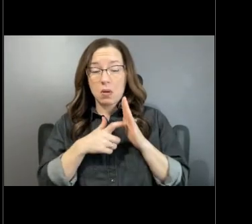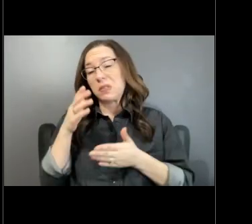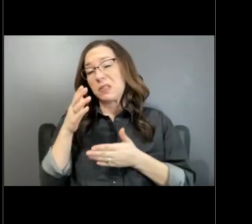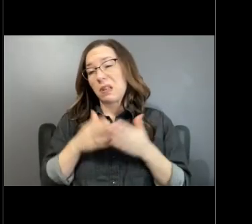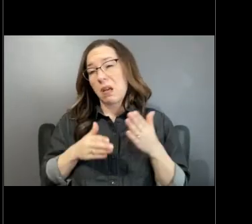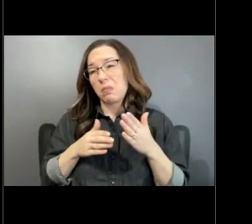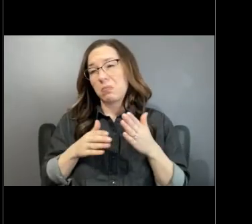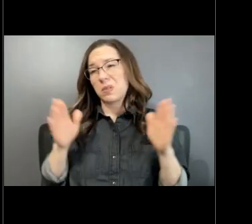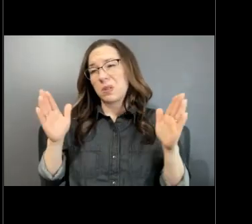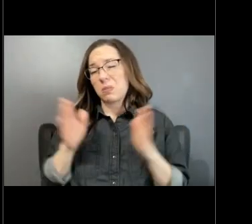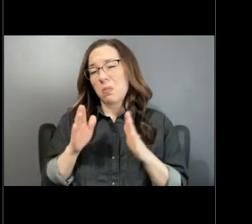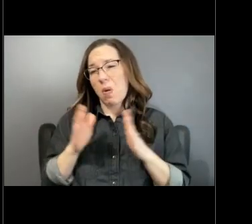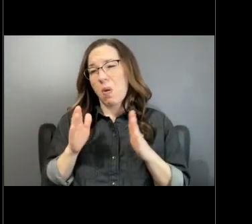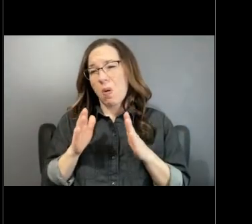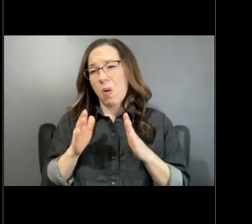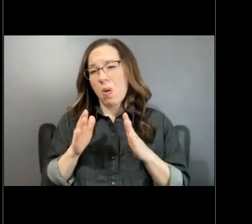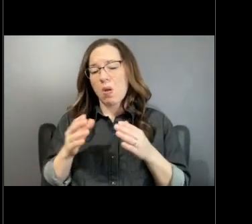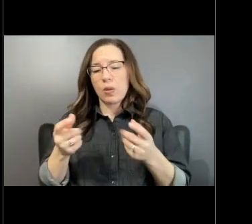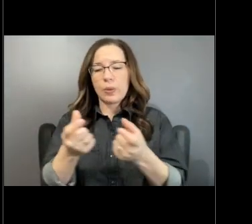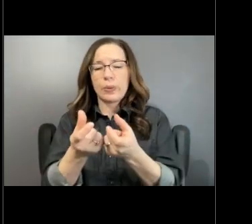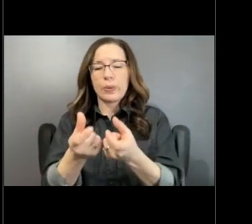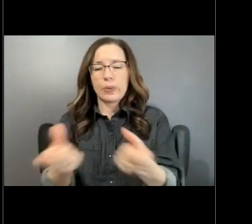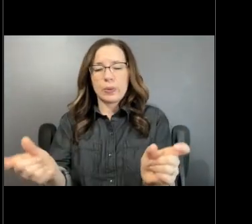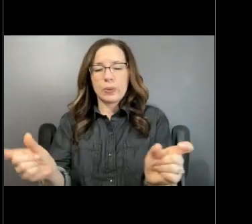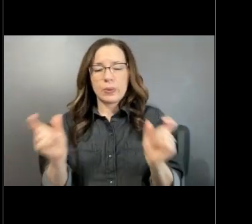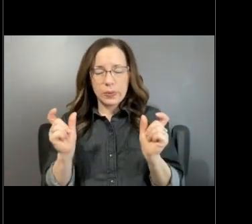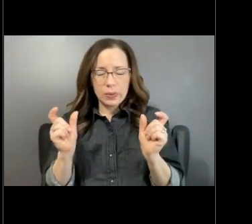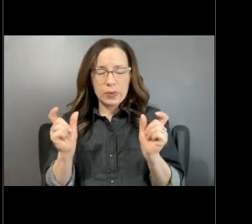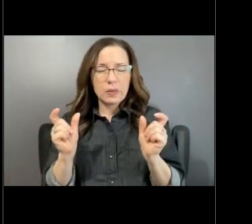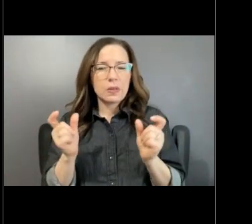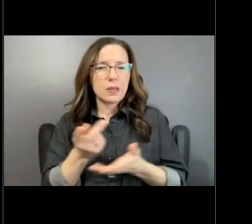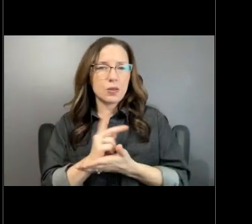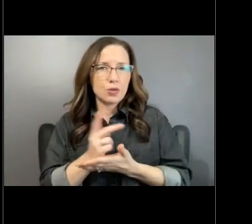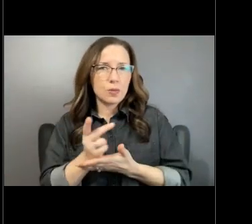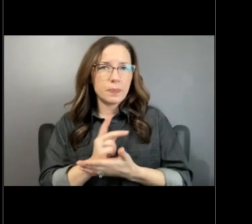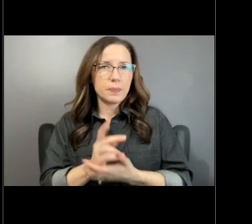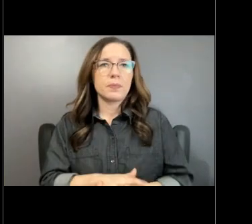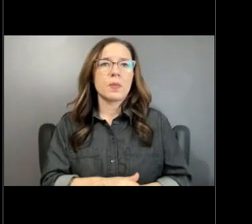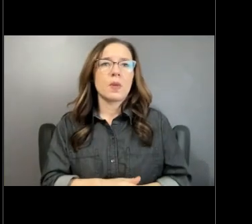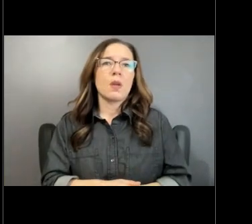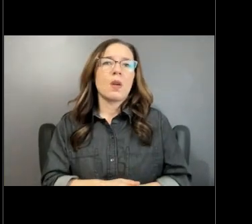very small U-shaped kitchens.